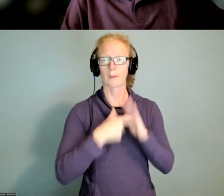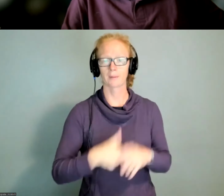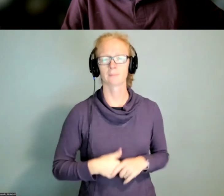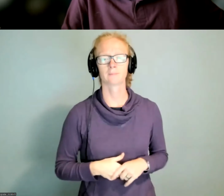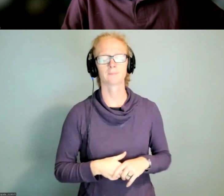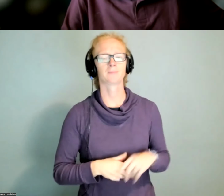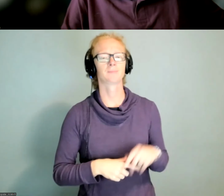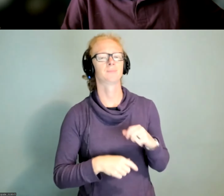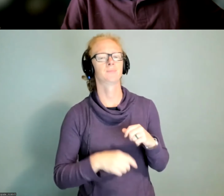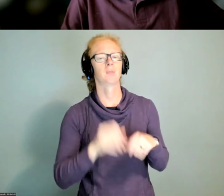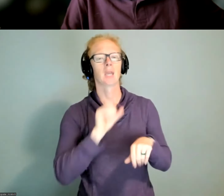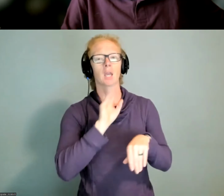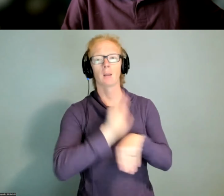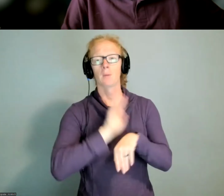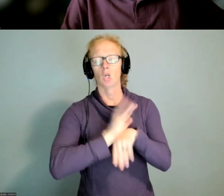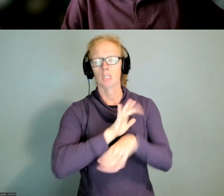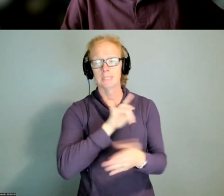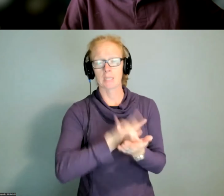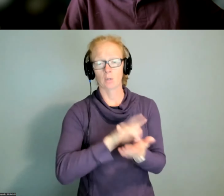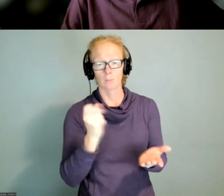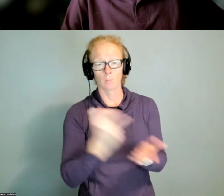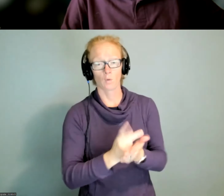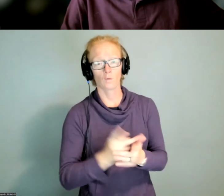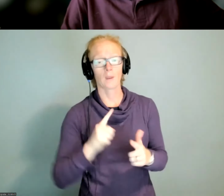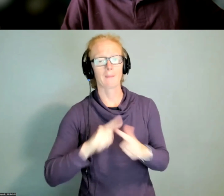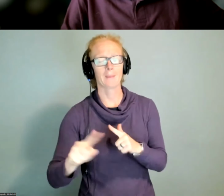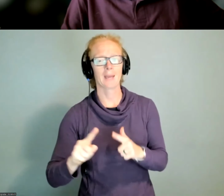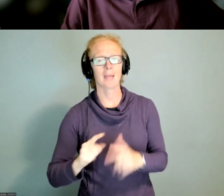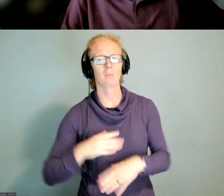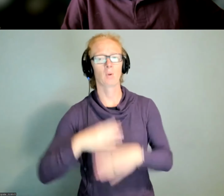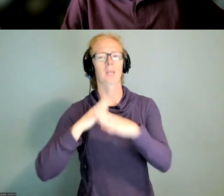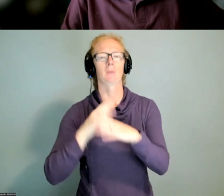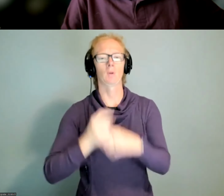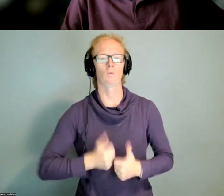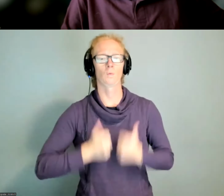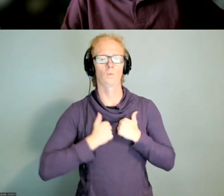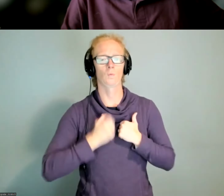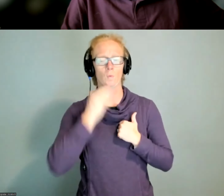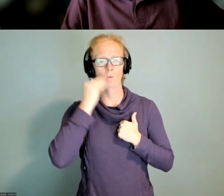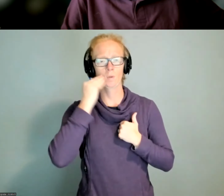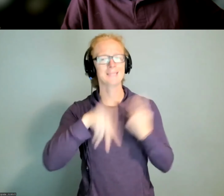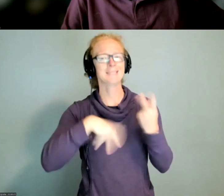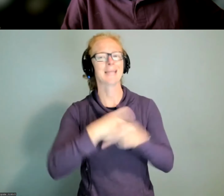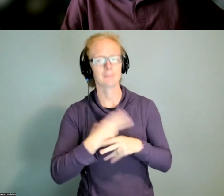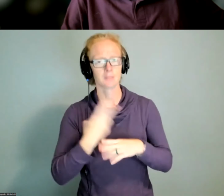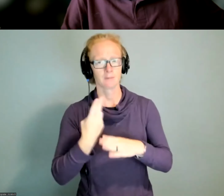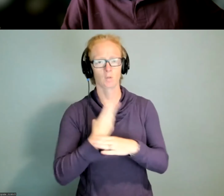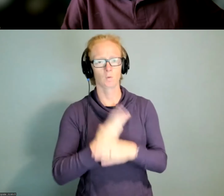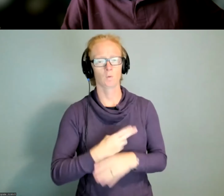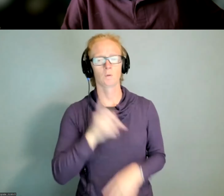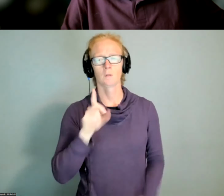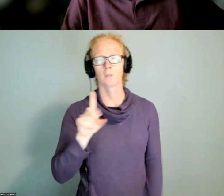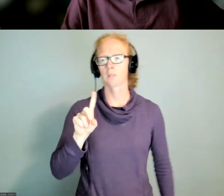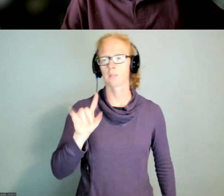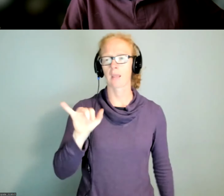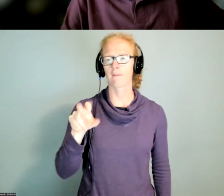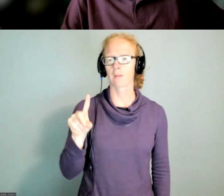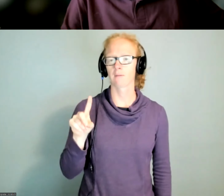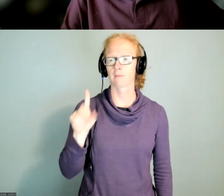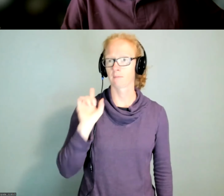commercial center was approved, but prohibited residential uses or only allowed certain types of uses. I think it's a question for you, David.